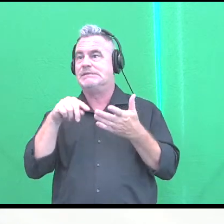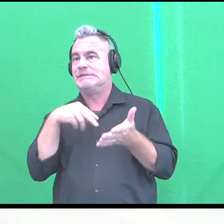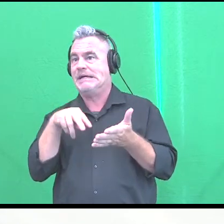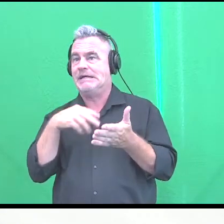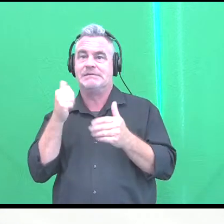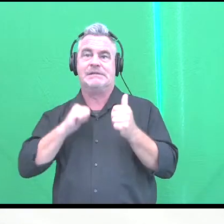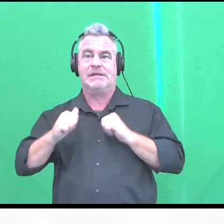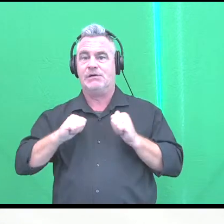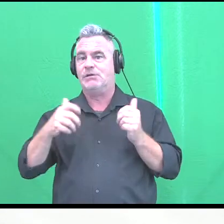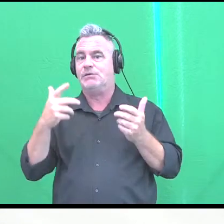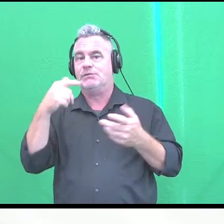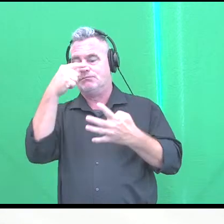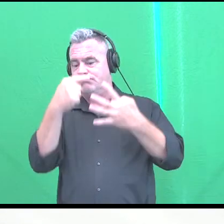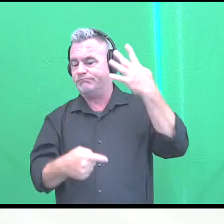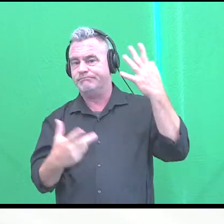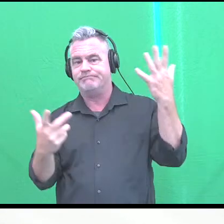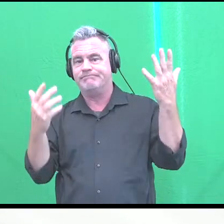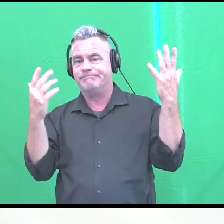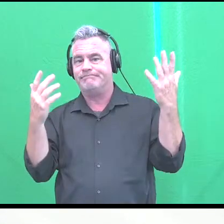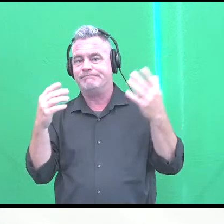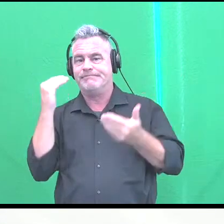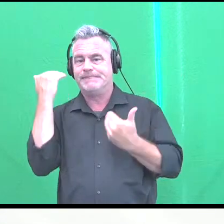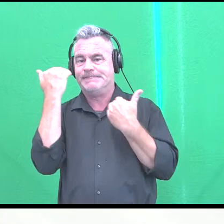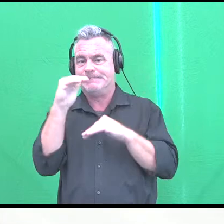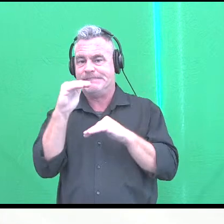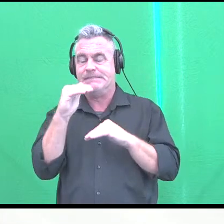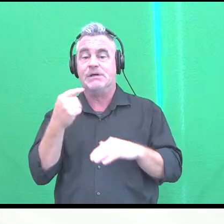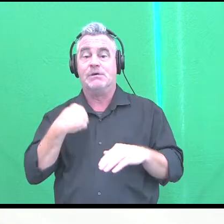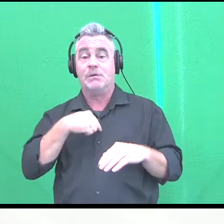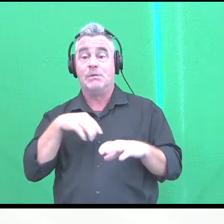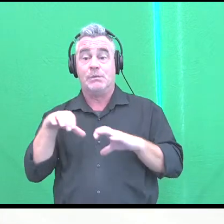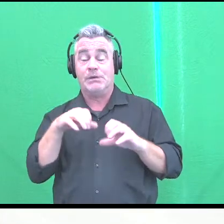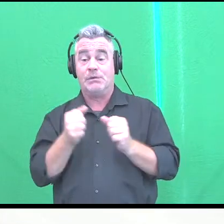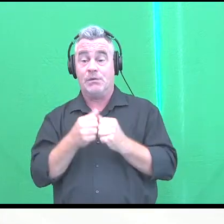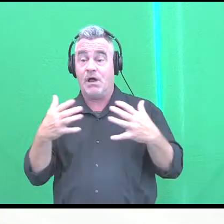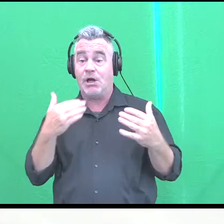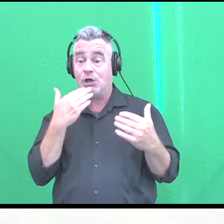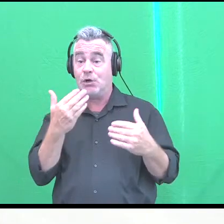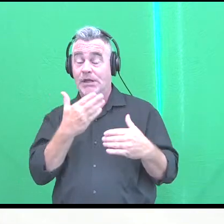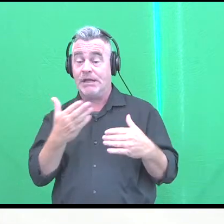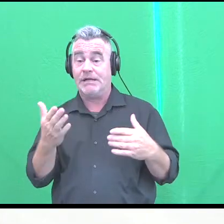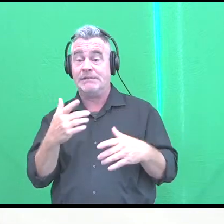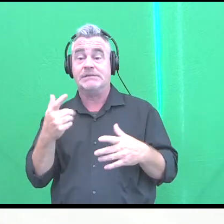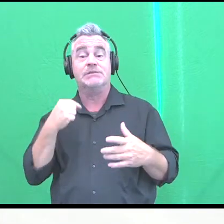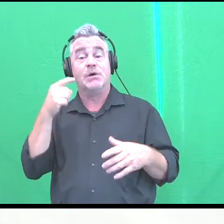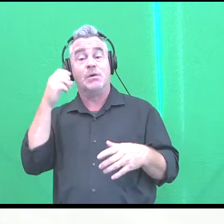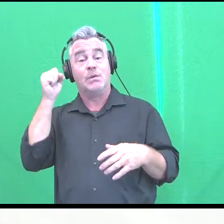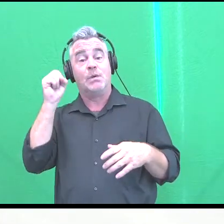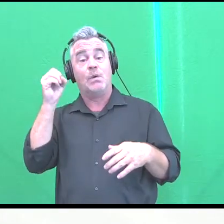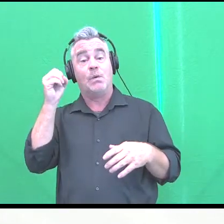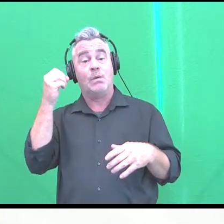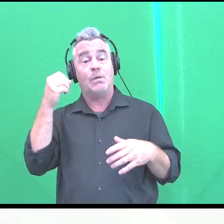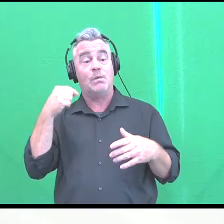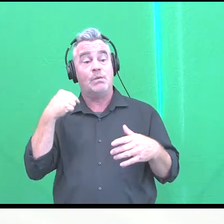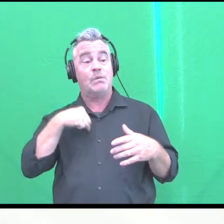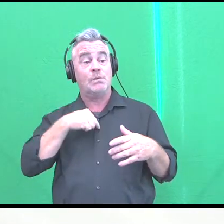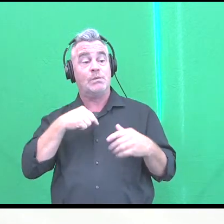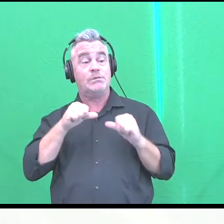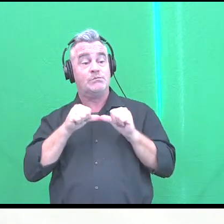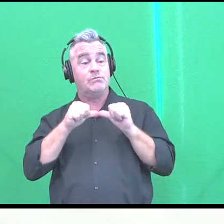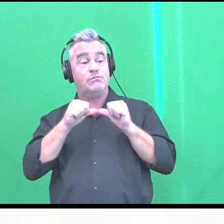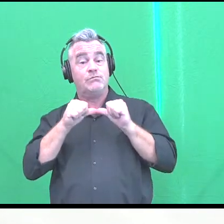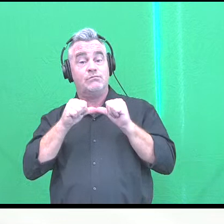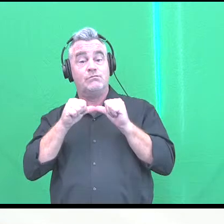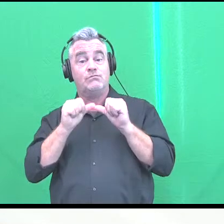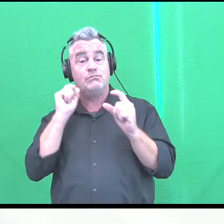theater. We do a lot of great things for the arts in this district, and let's continue to support them and grow them during our